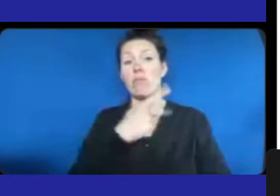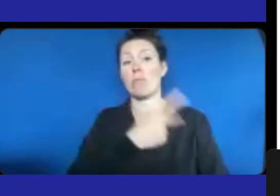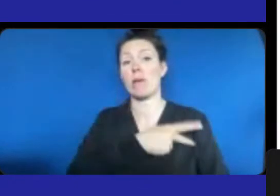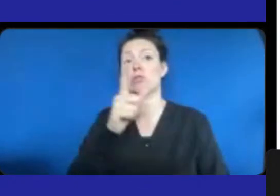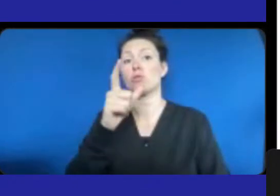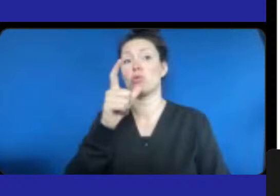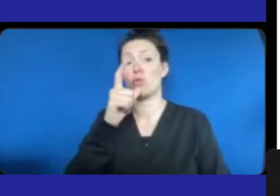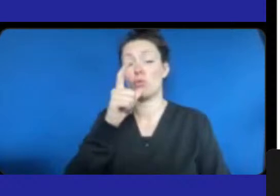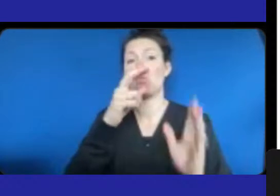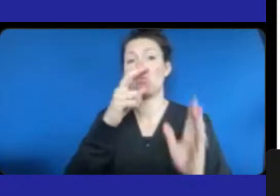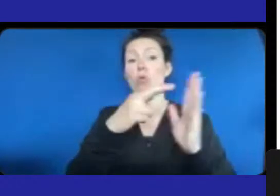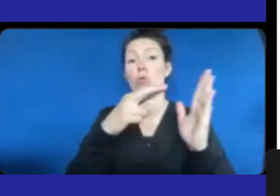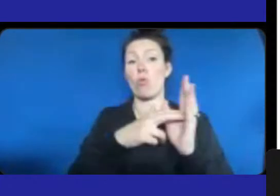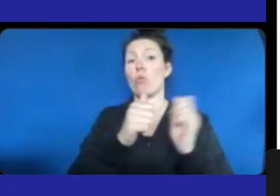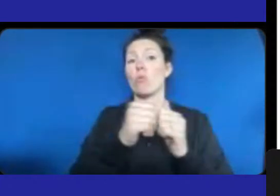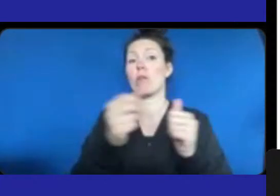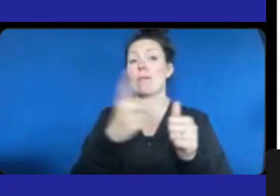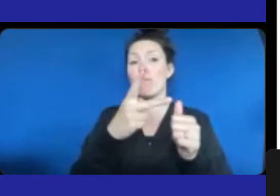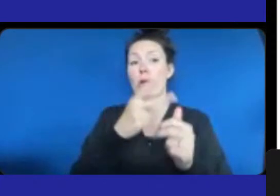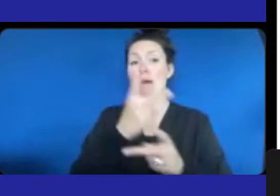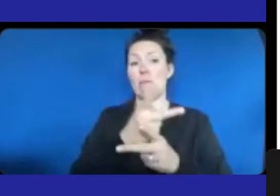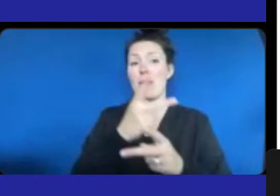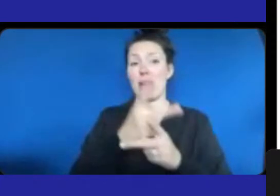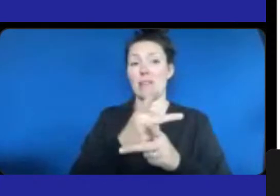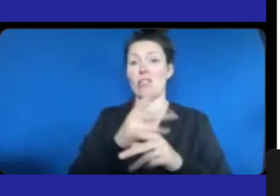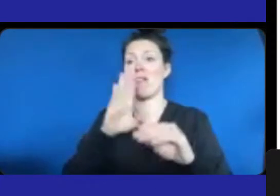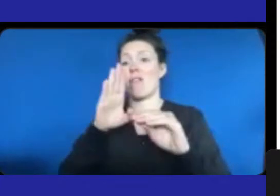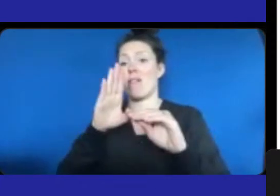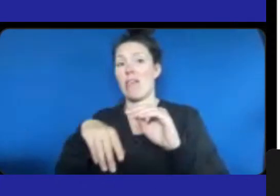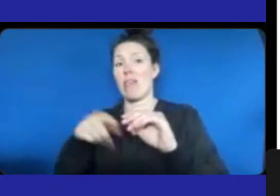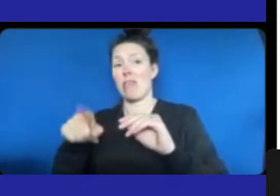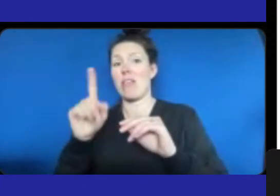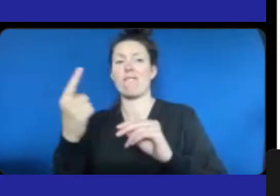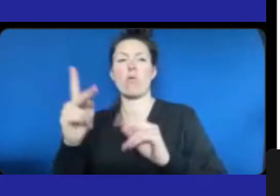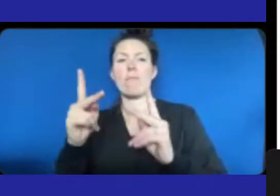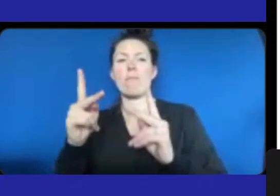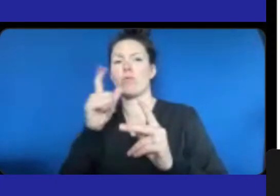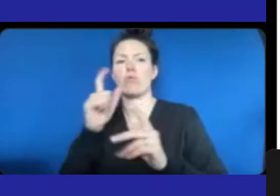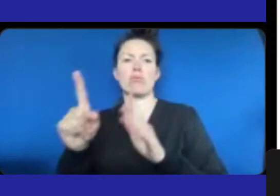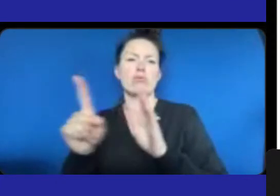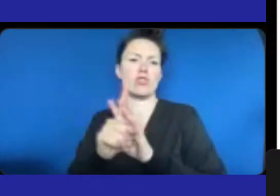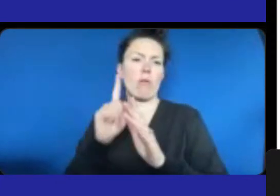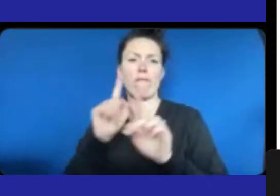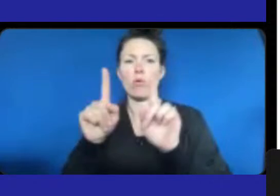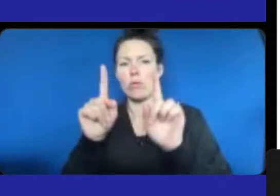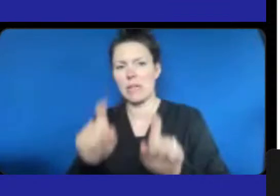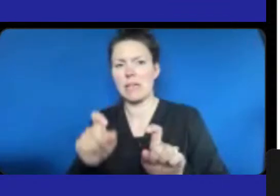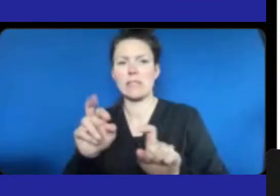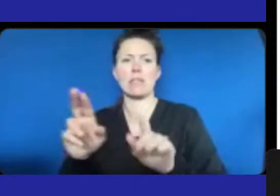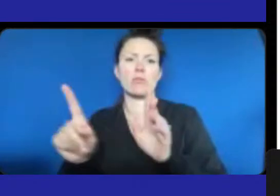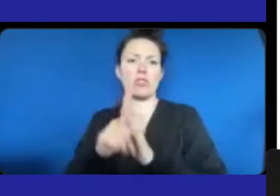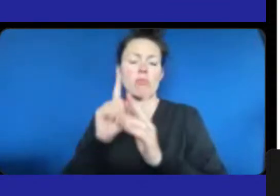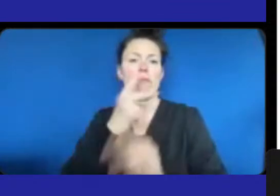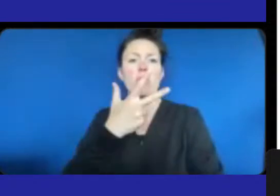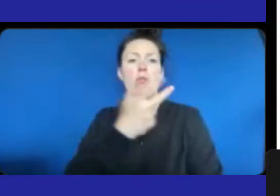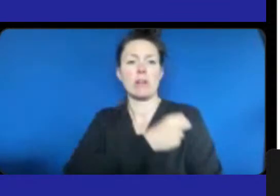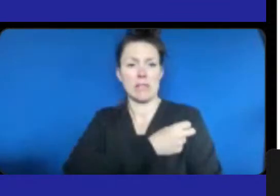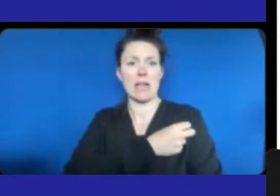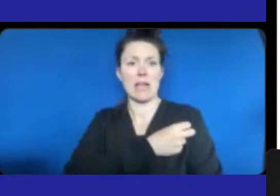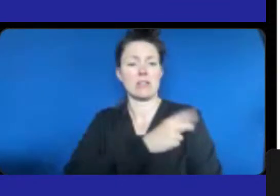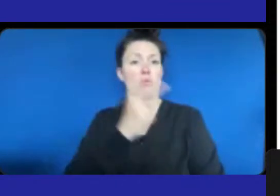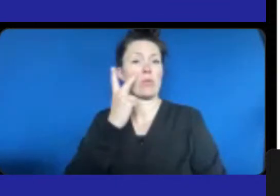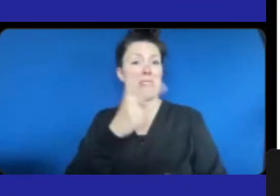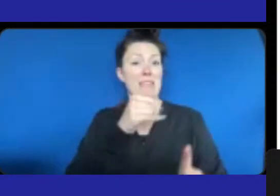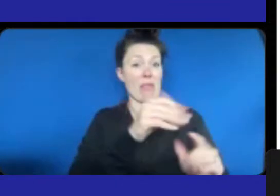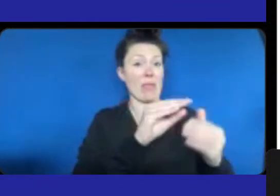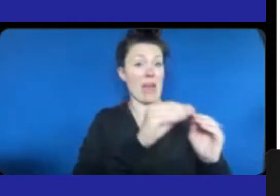enrolled in primary care than we do for just people who have come in for testing or vaccinations. So it certainly raises